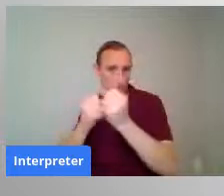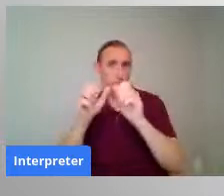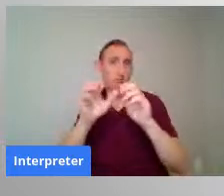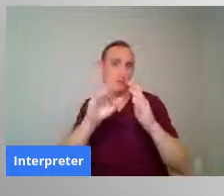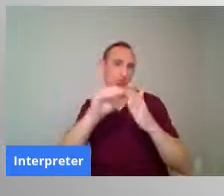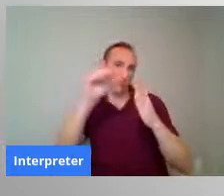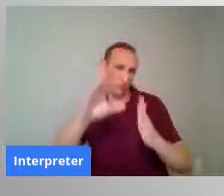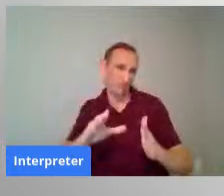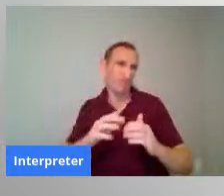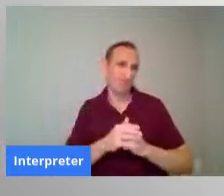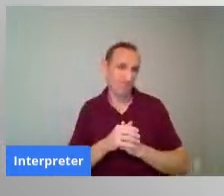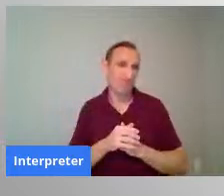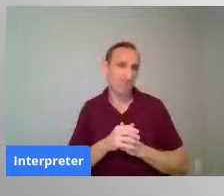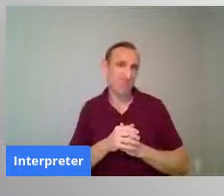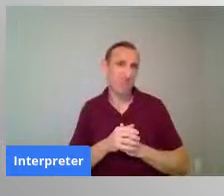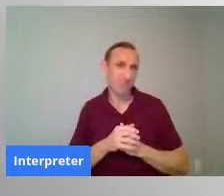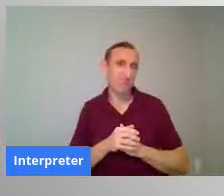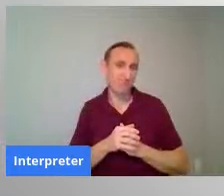Okay.